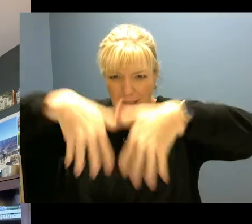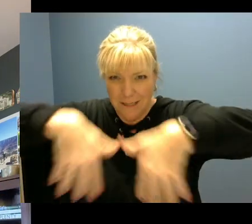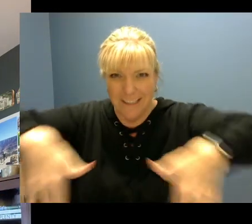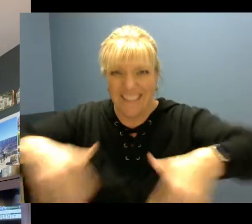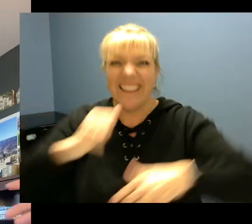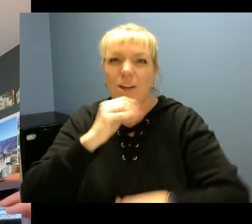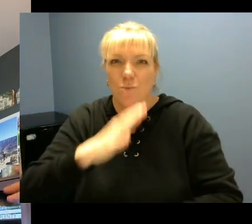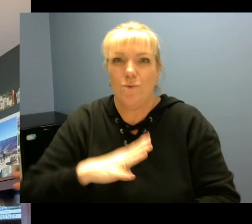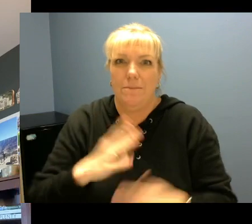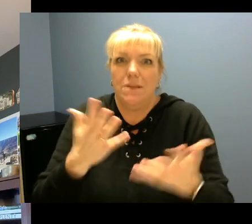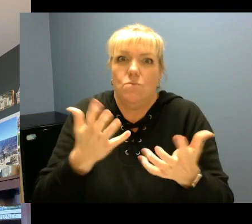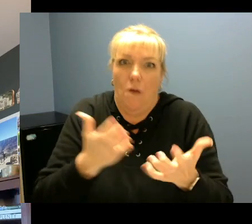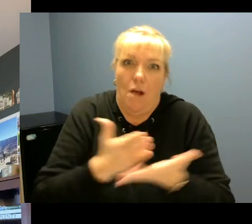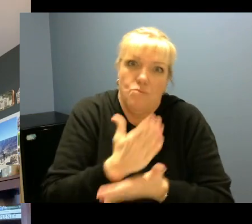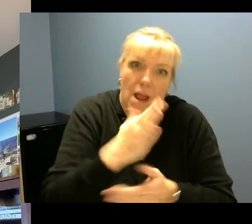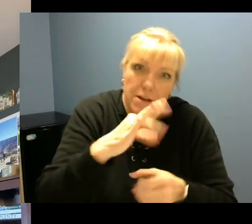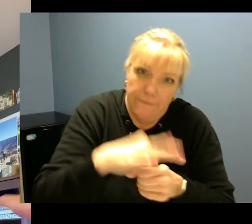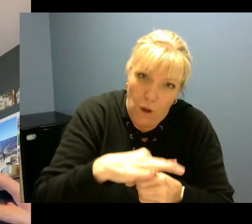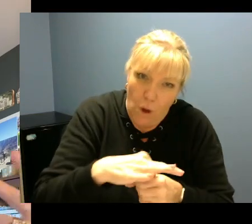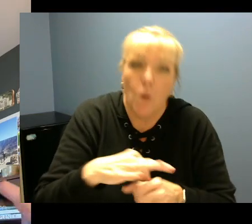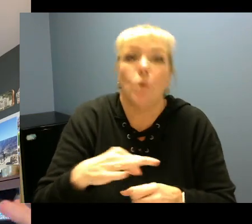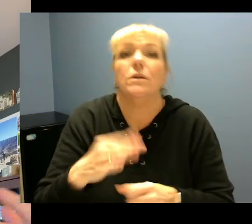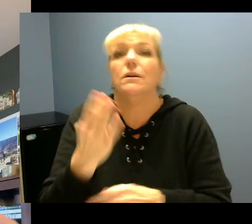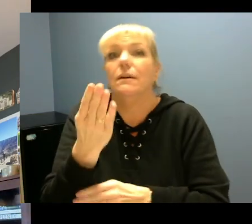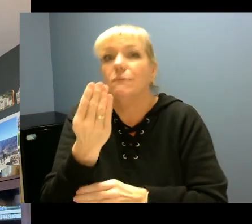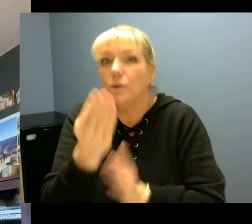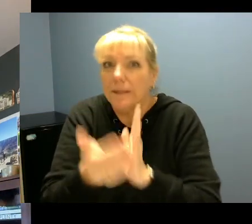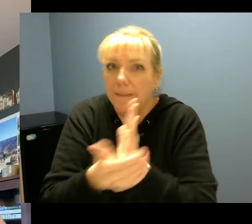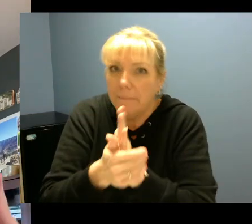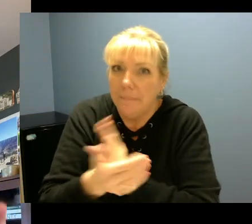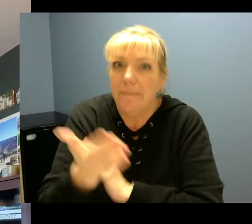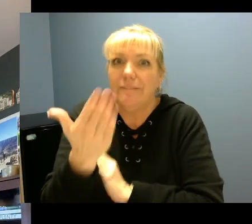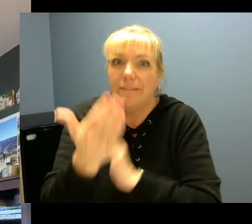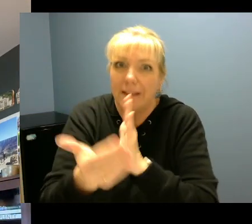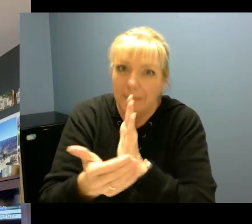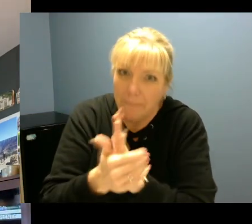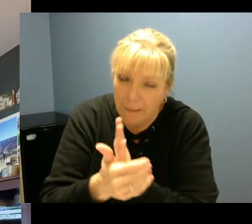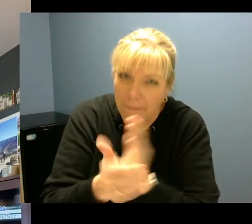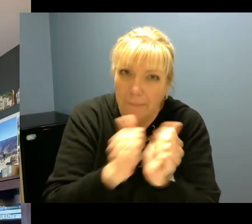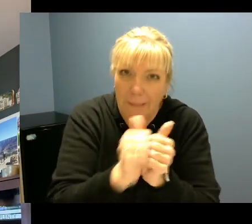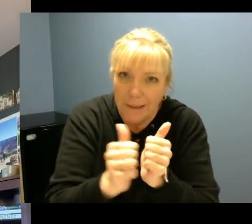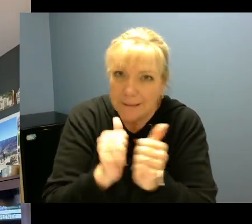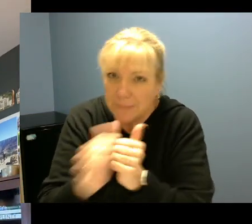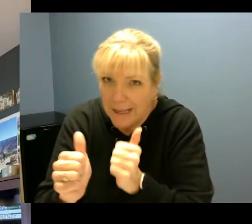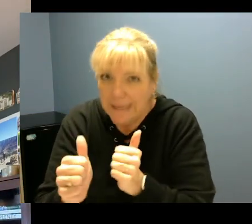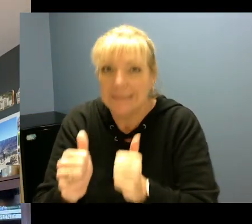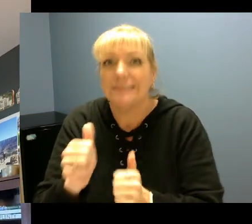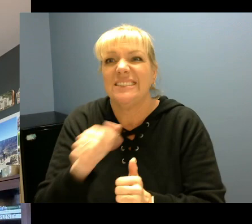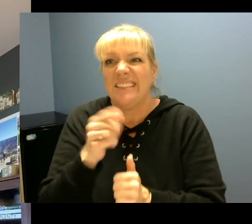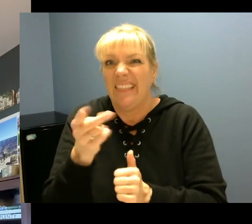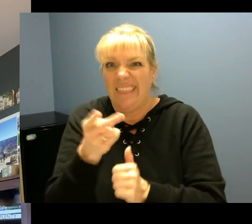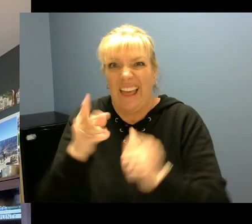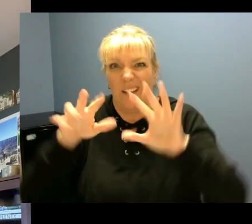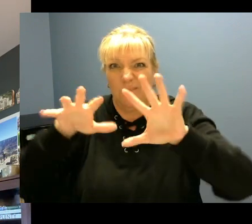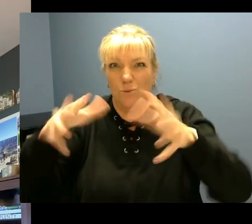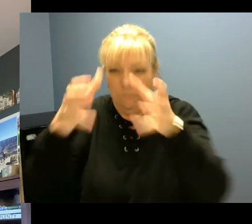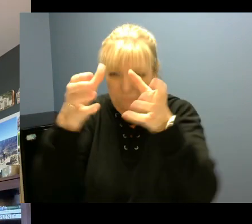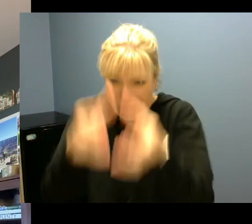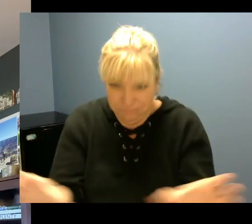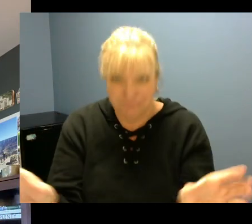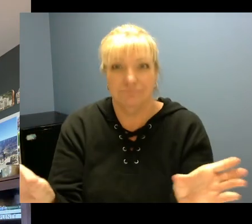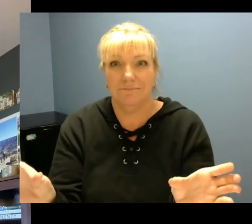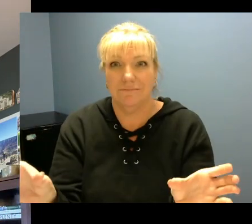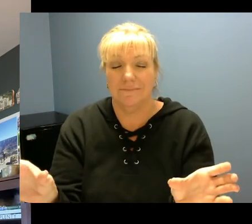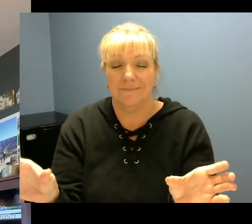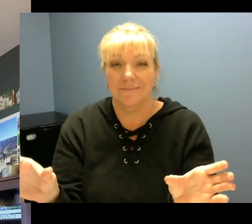to vote. This is when we have the 14th Amendment, the 15th Amendment, this is when they split. Because what we're going to see is, where this